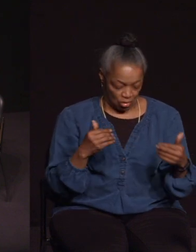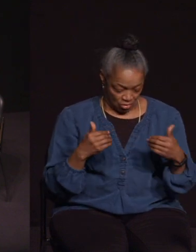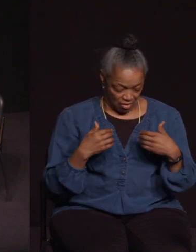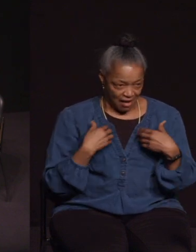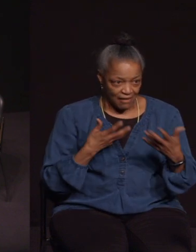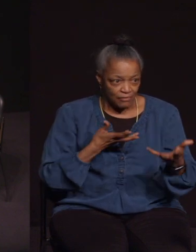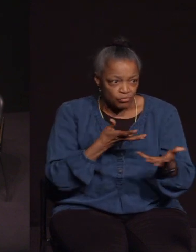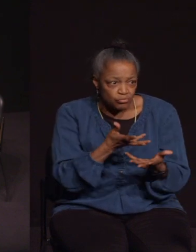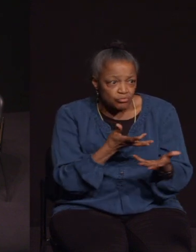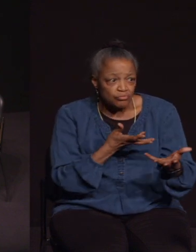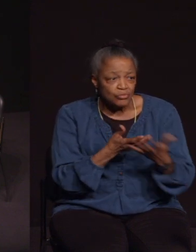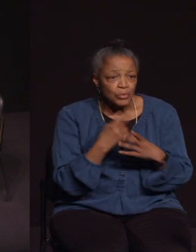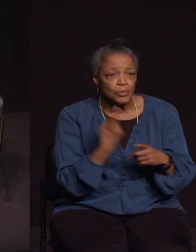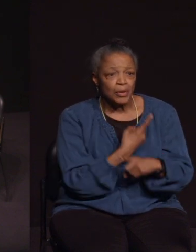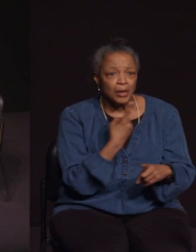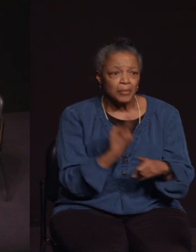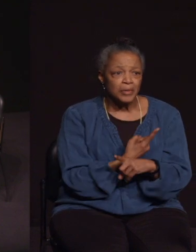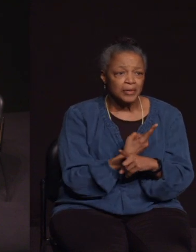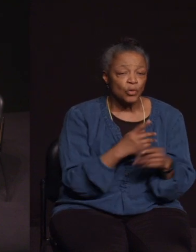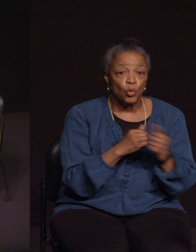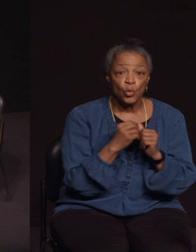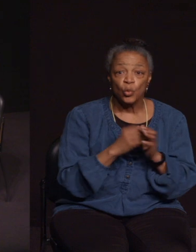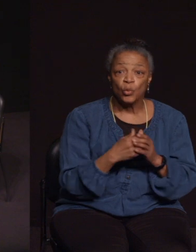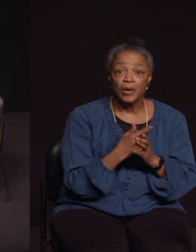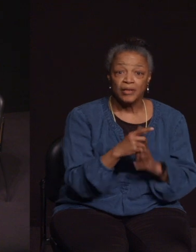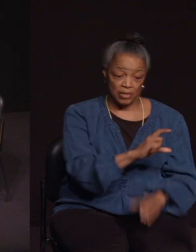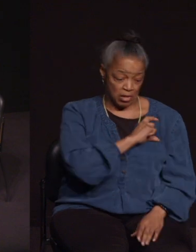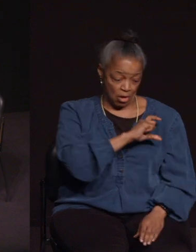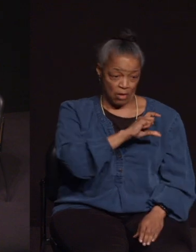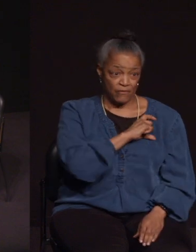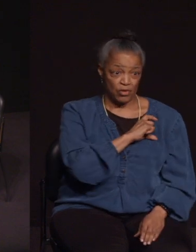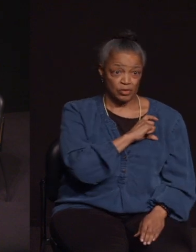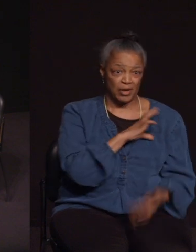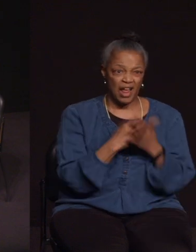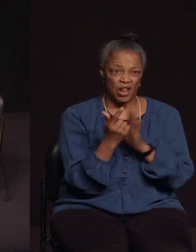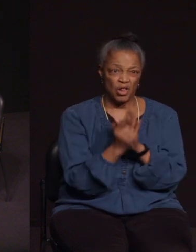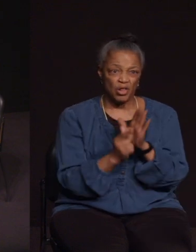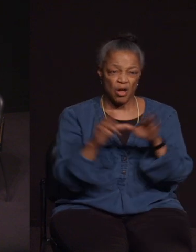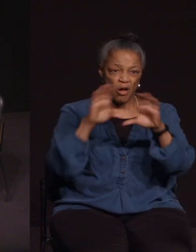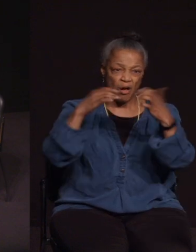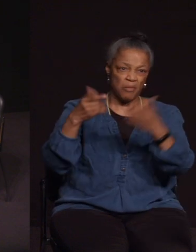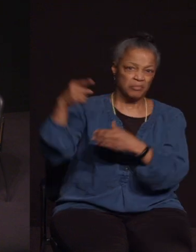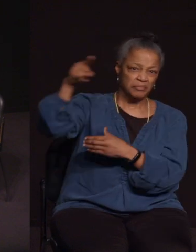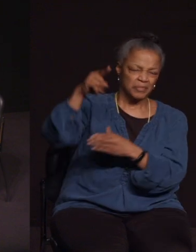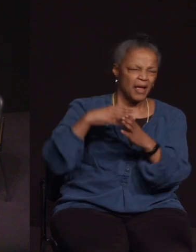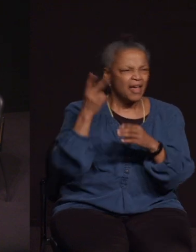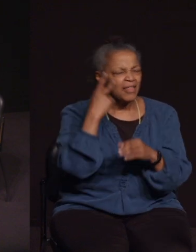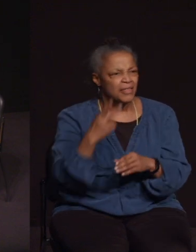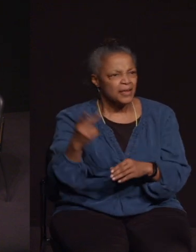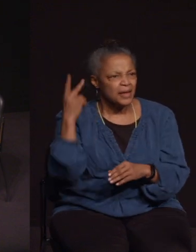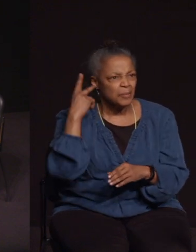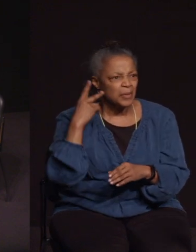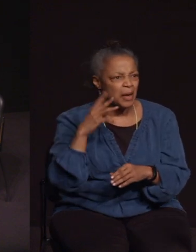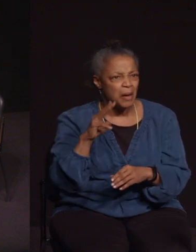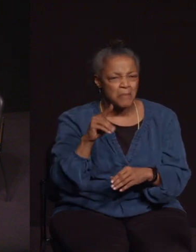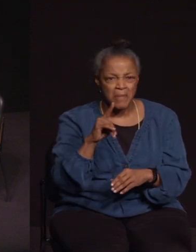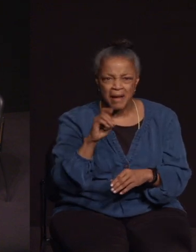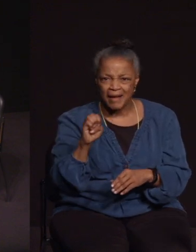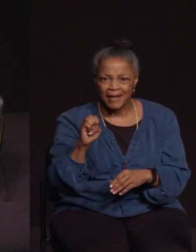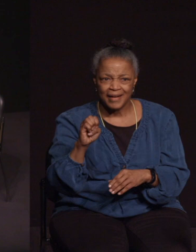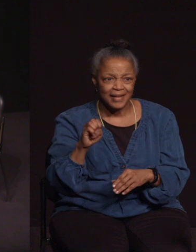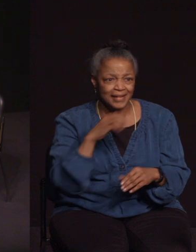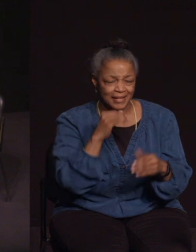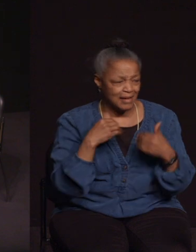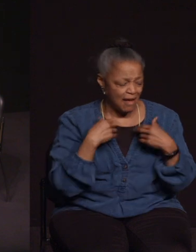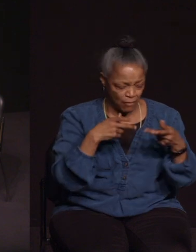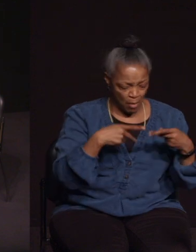handled properly when it comes to law enforcement. Because if I think back, Mike and Leslie didn't even get to identify their